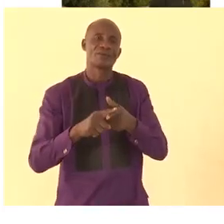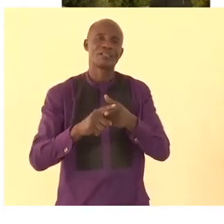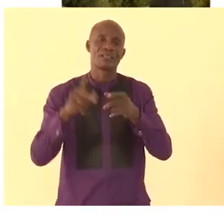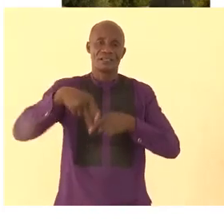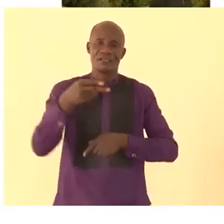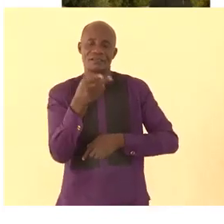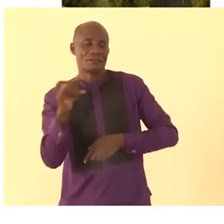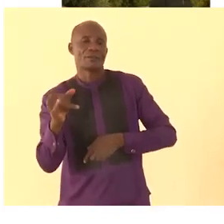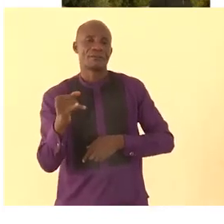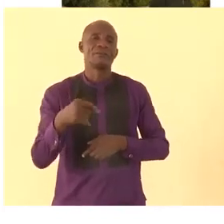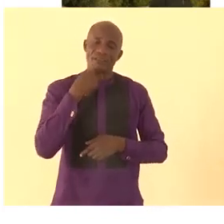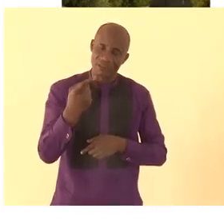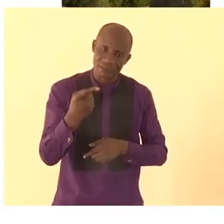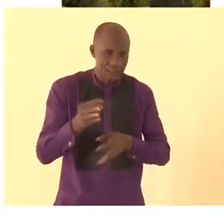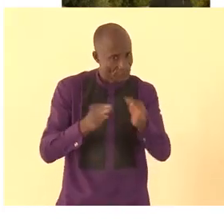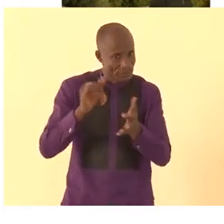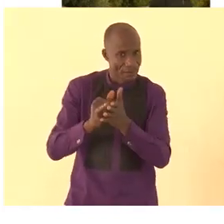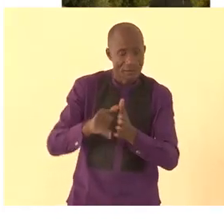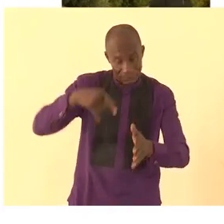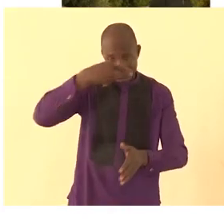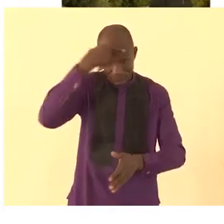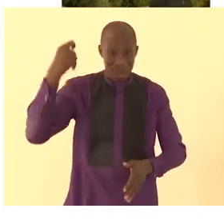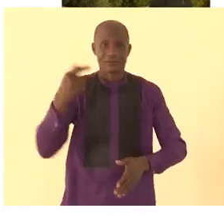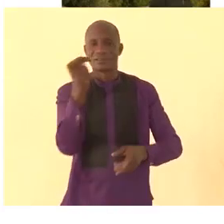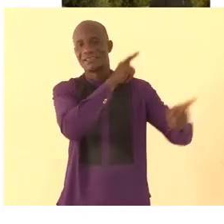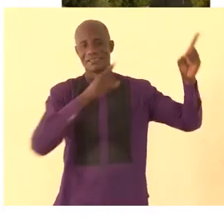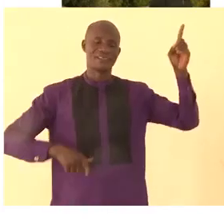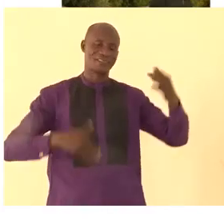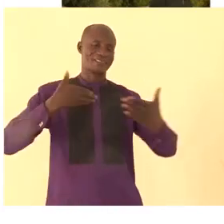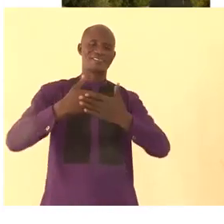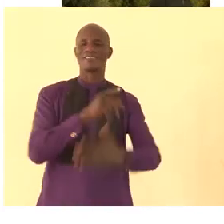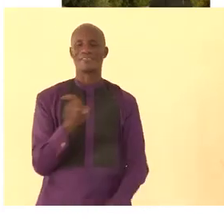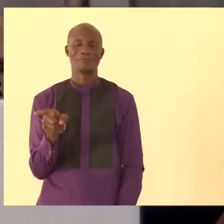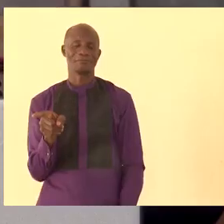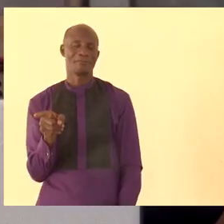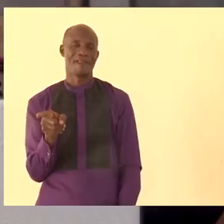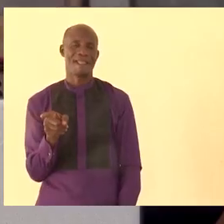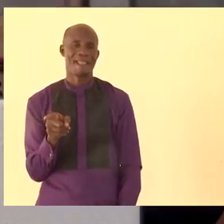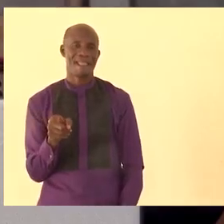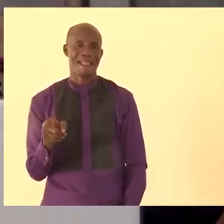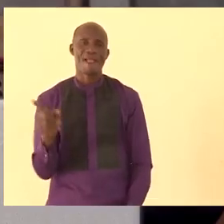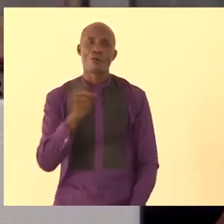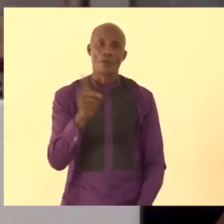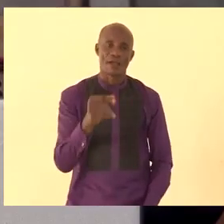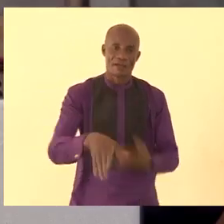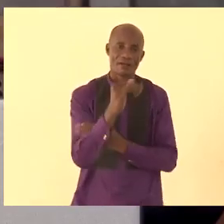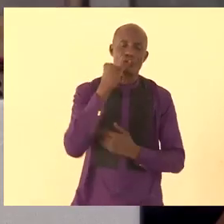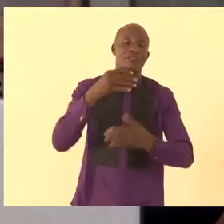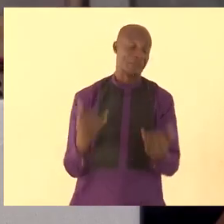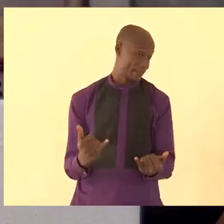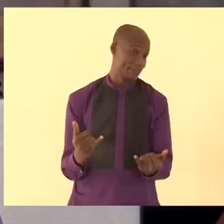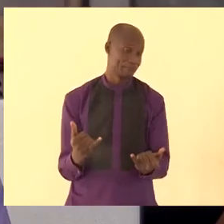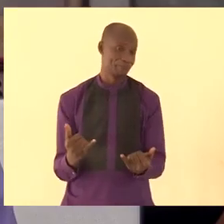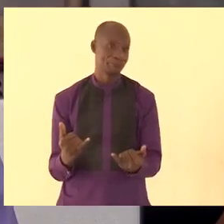rejoice always, again I say rejoice, he explained that because the Lord is near. Where God is